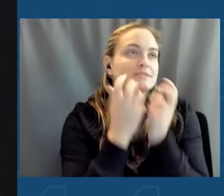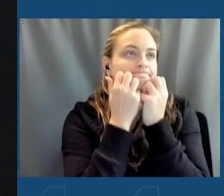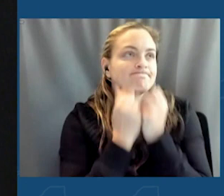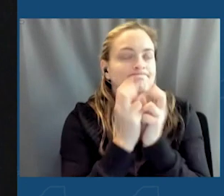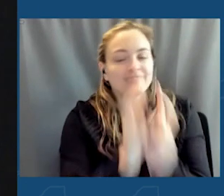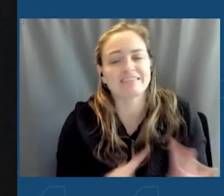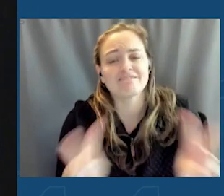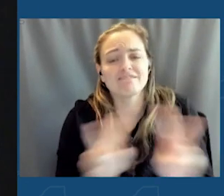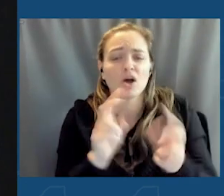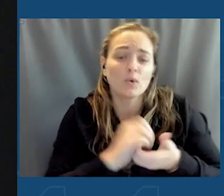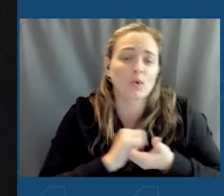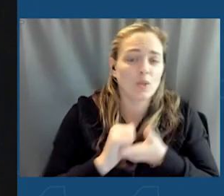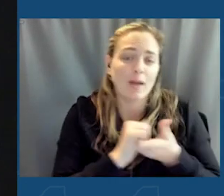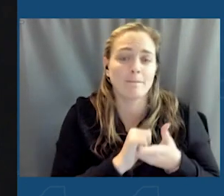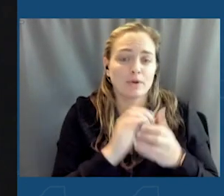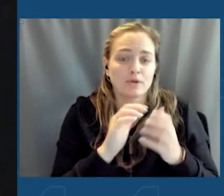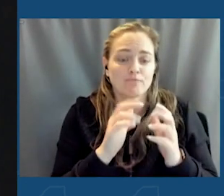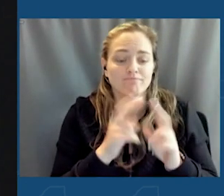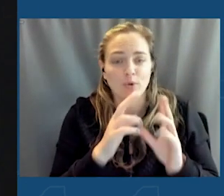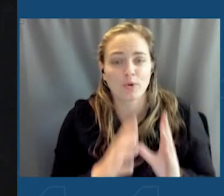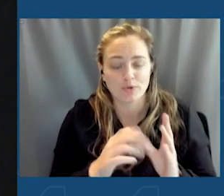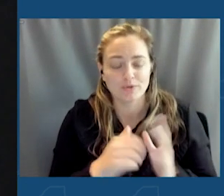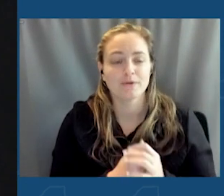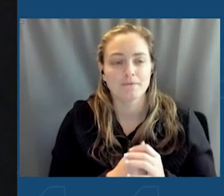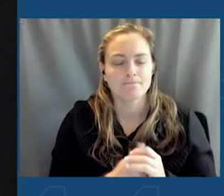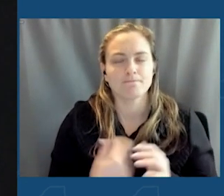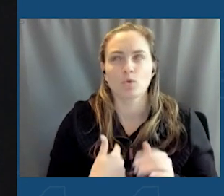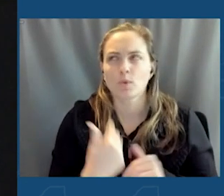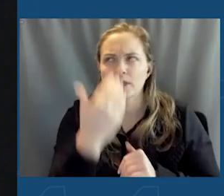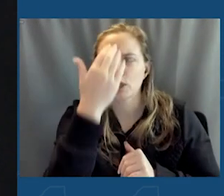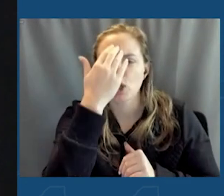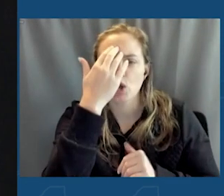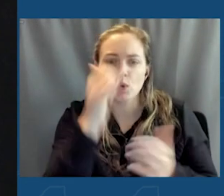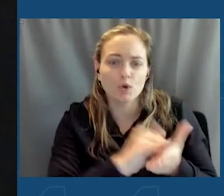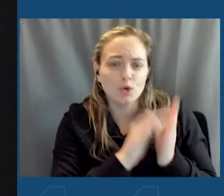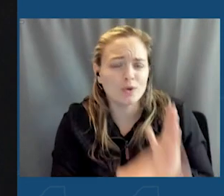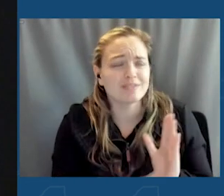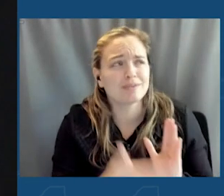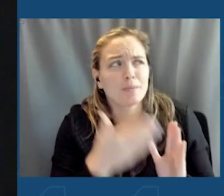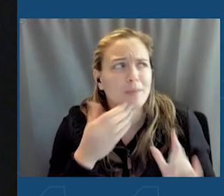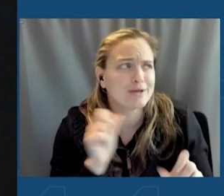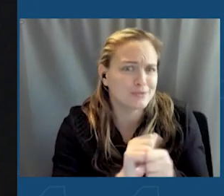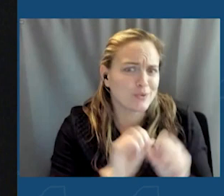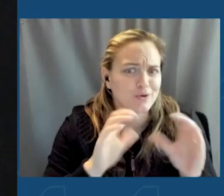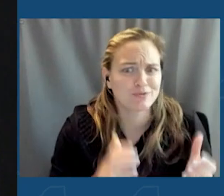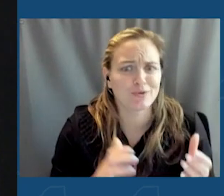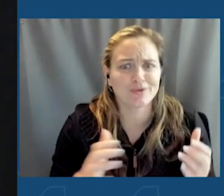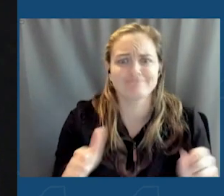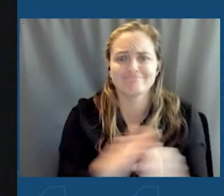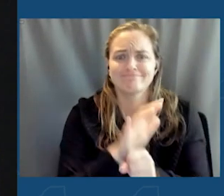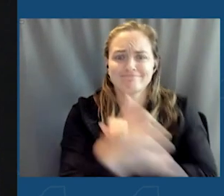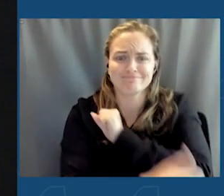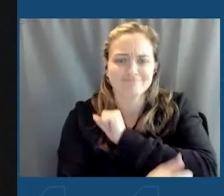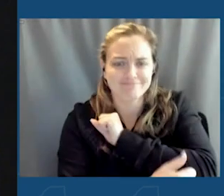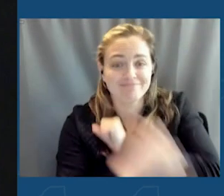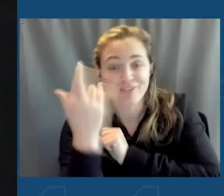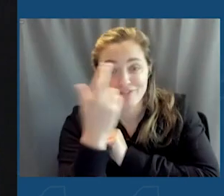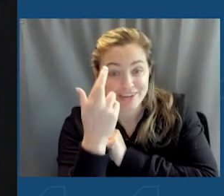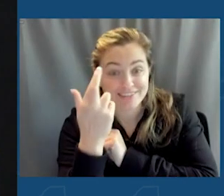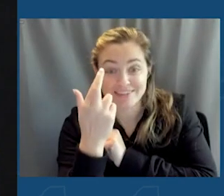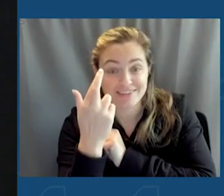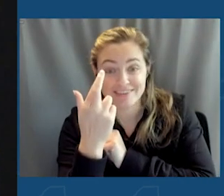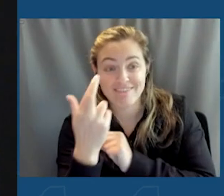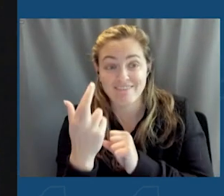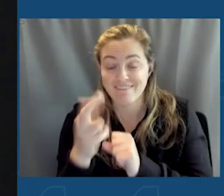partners, because we know New Yorkers have the best workforce in this country. That's one of the reasons I was able to land a company